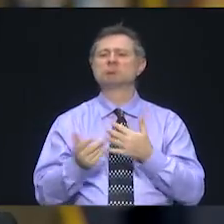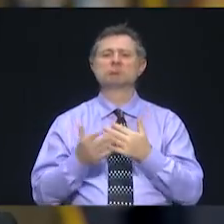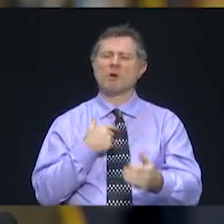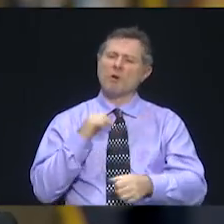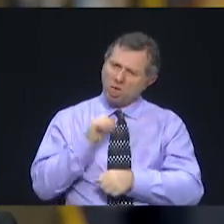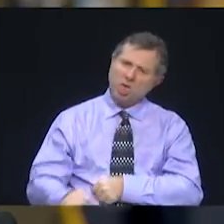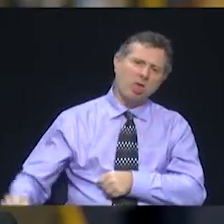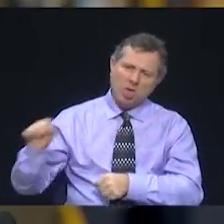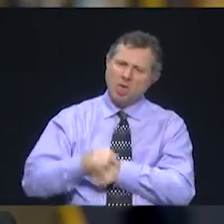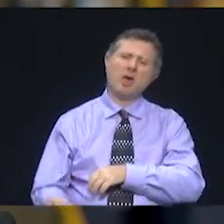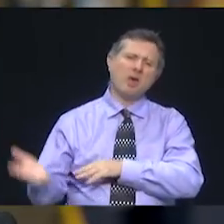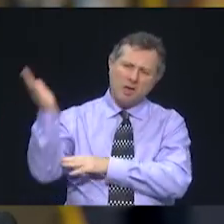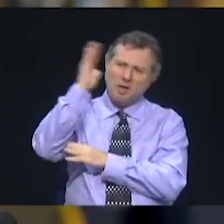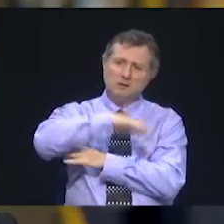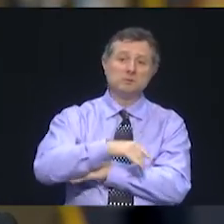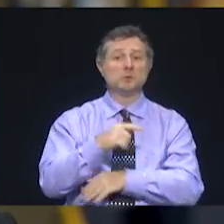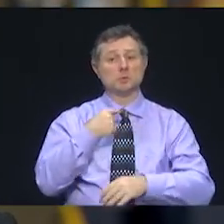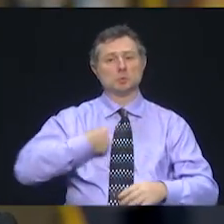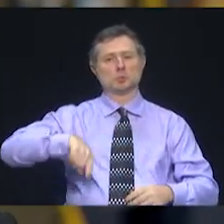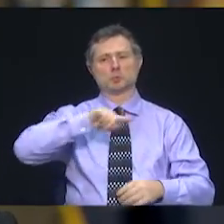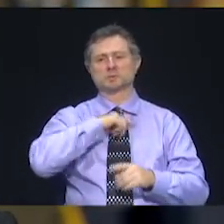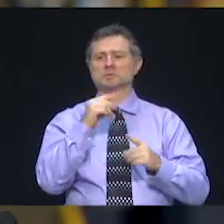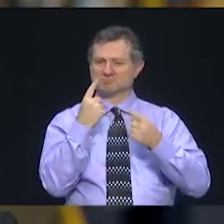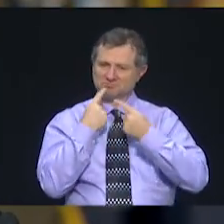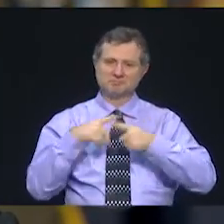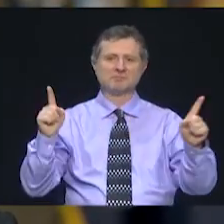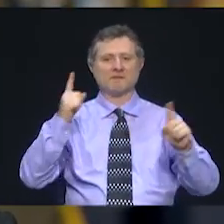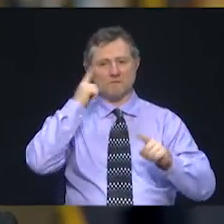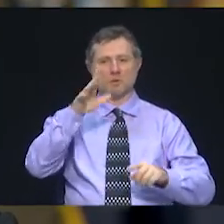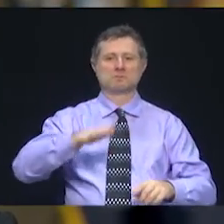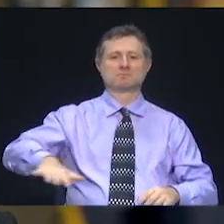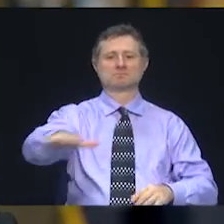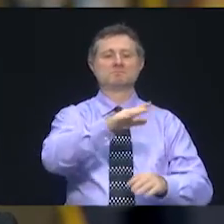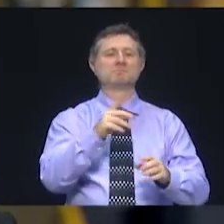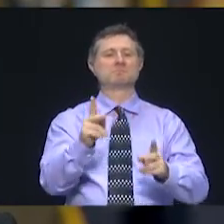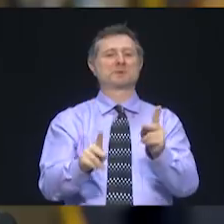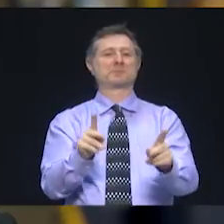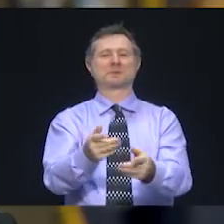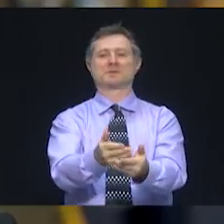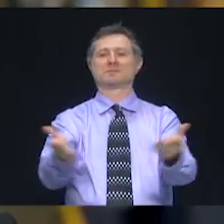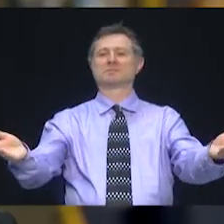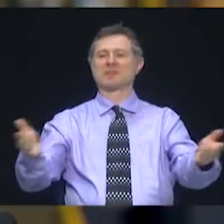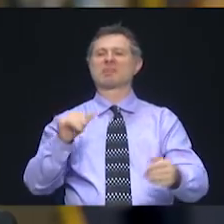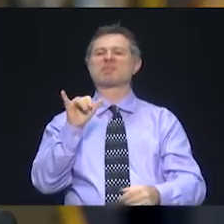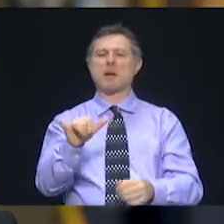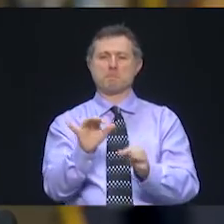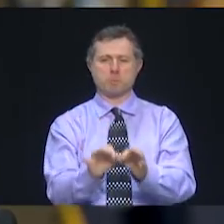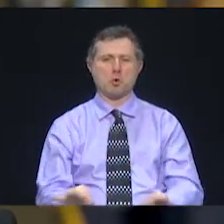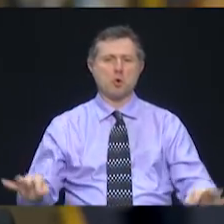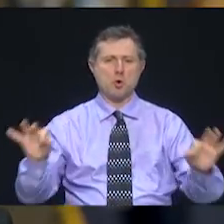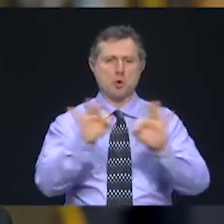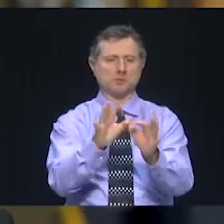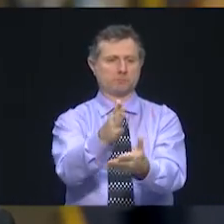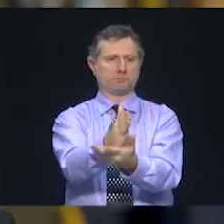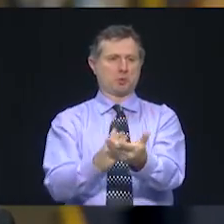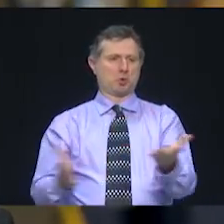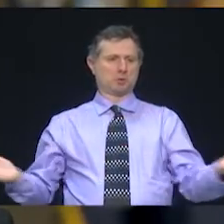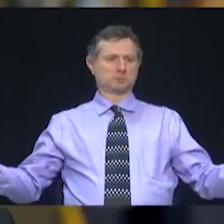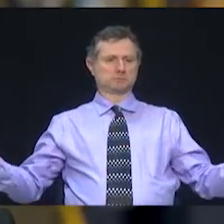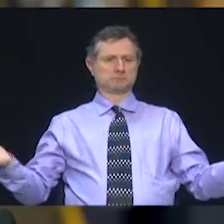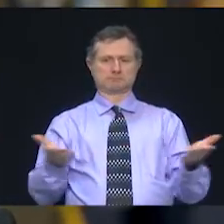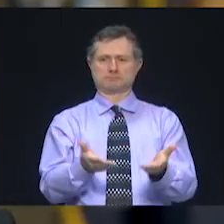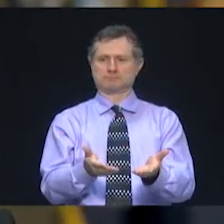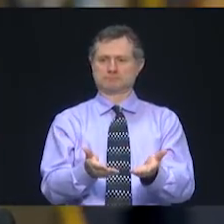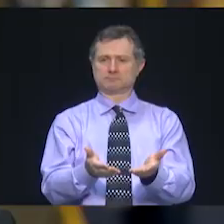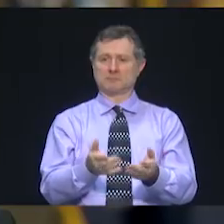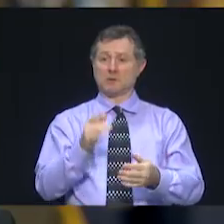get good things done for people. And that is what really matters. And for those who are